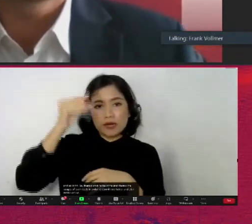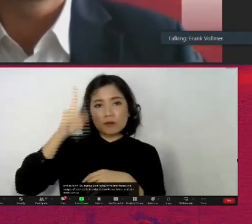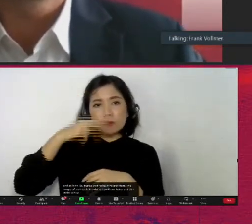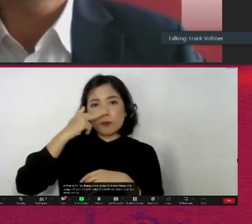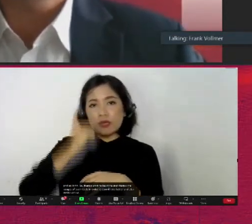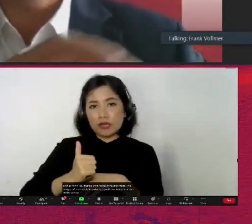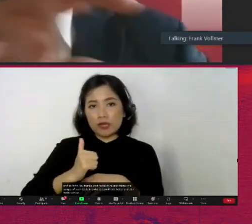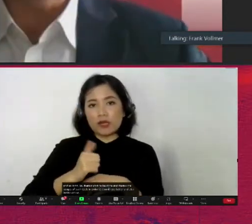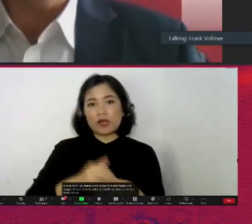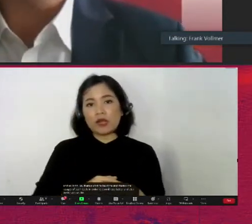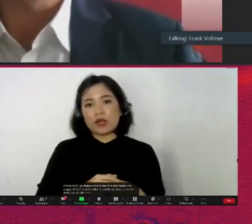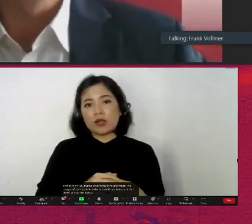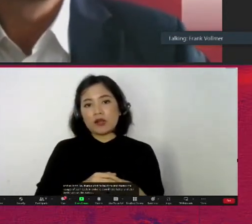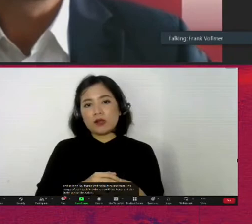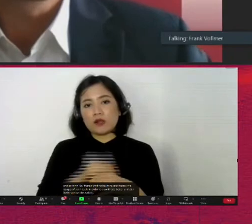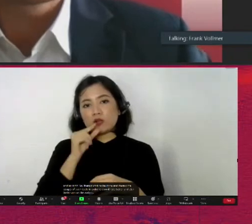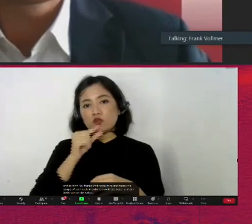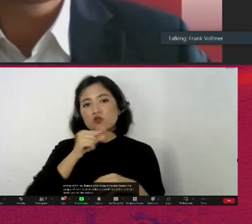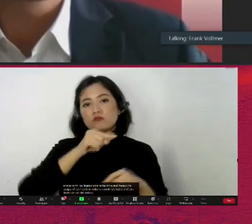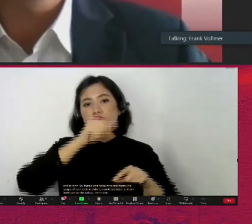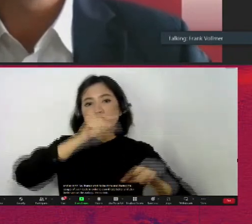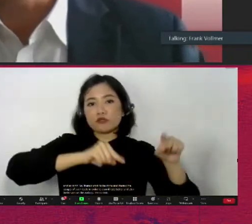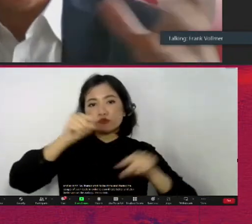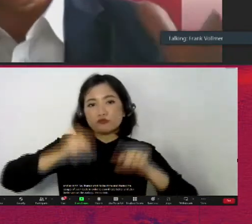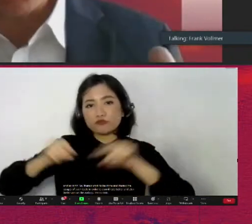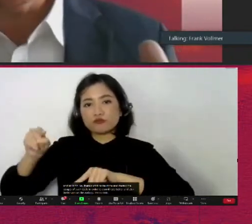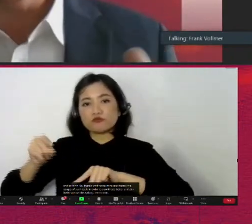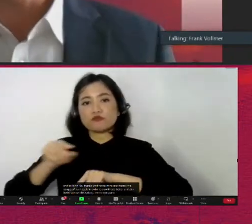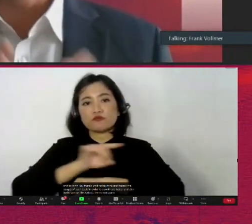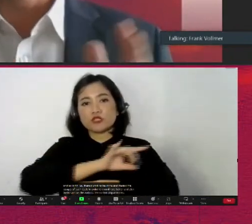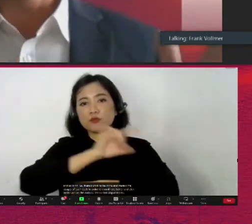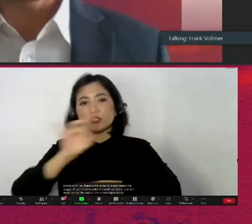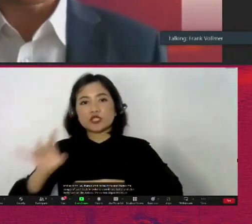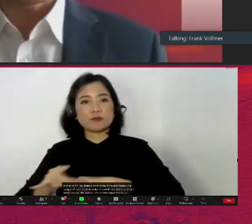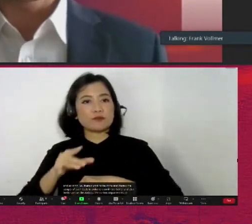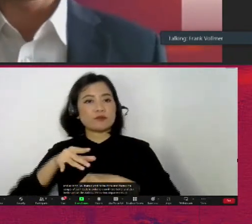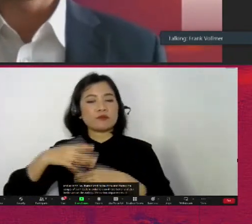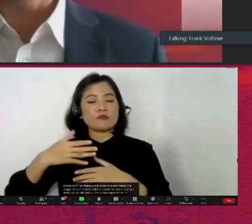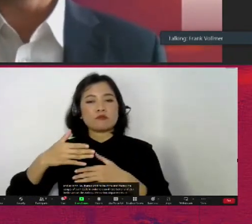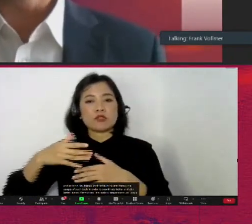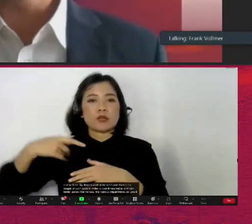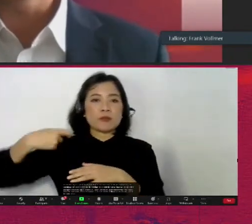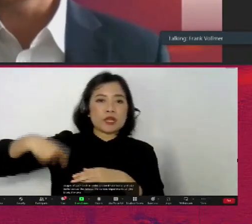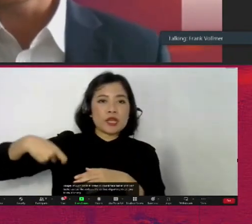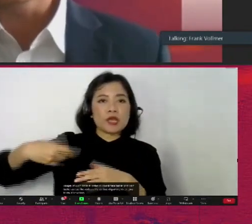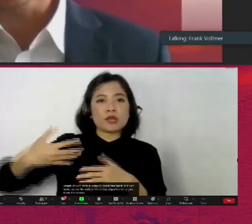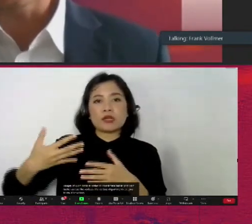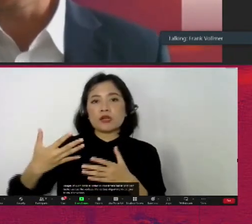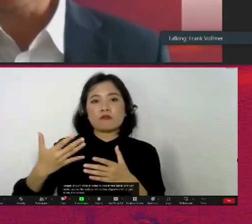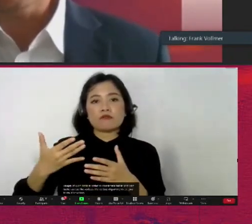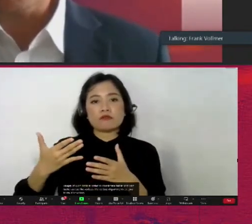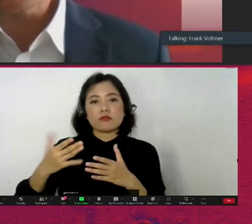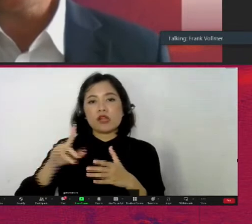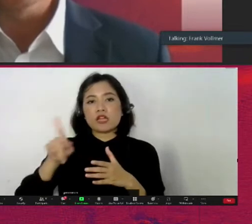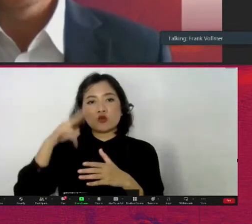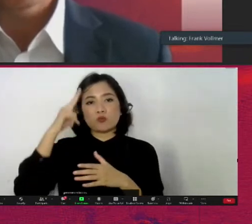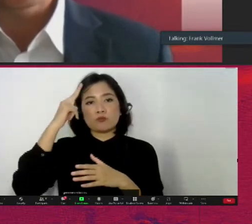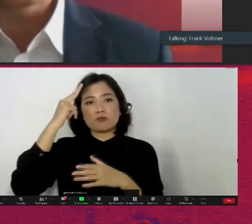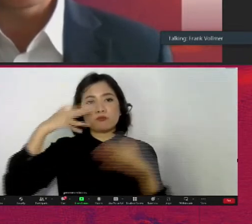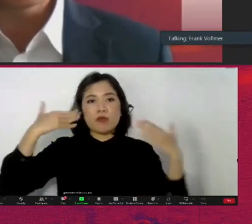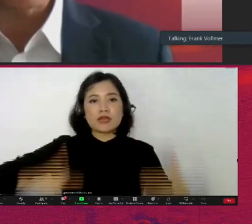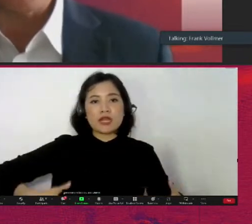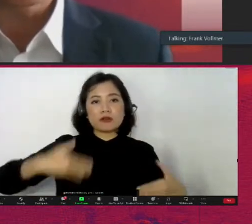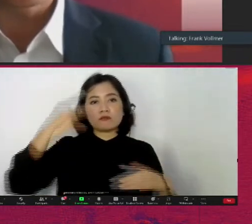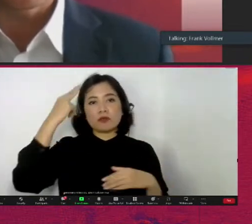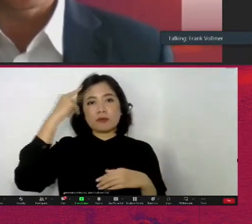across the various departments or the various governmental bodies.